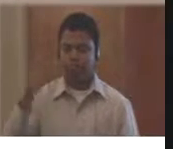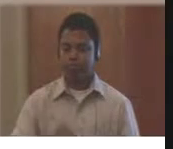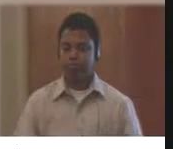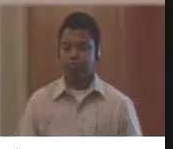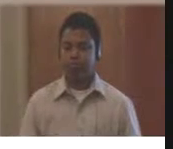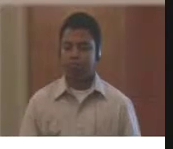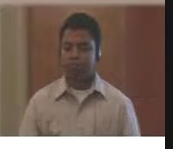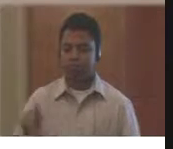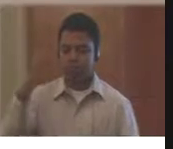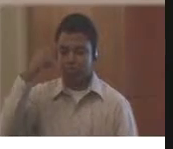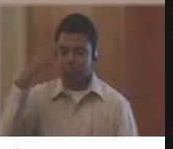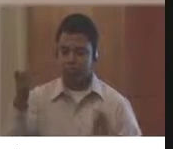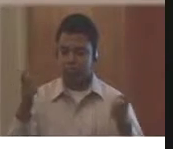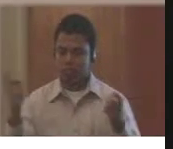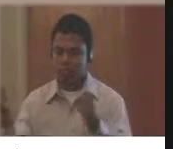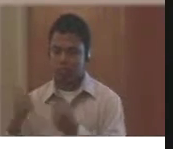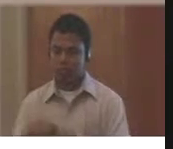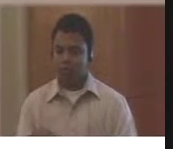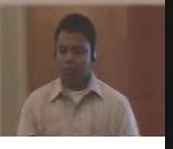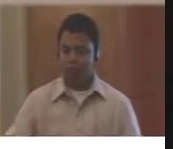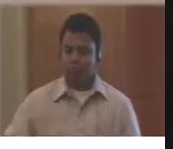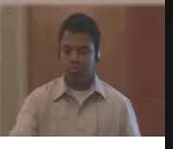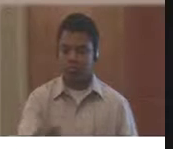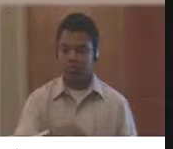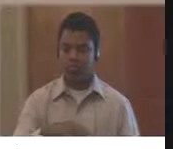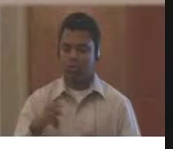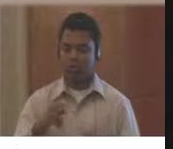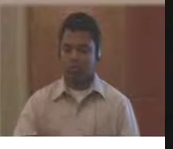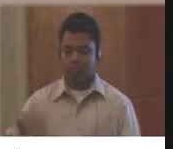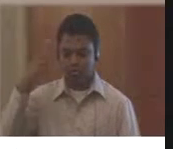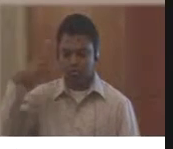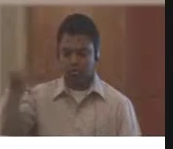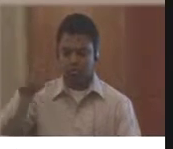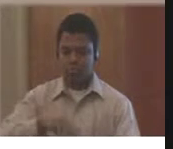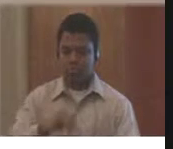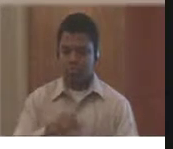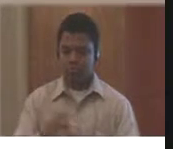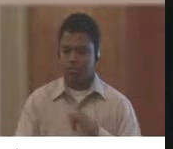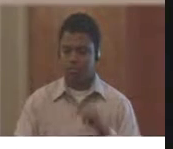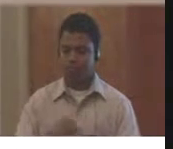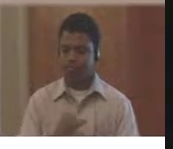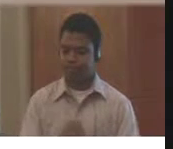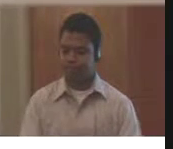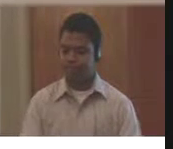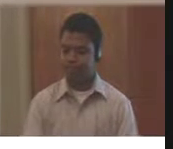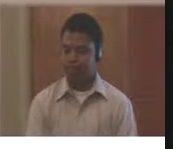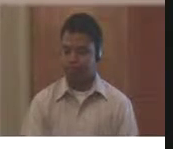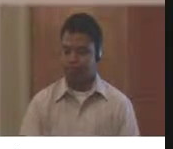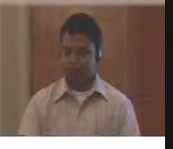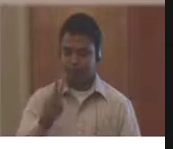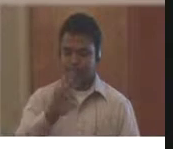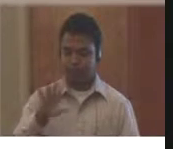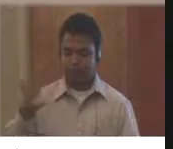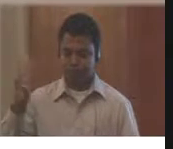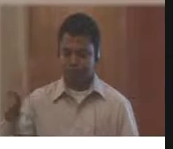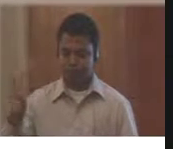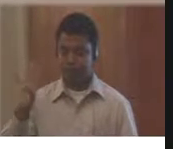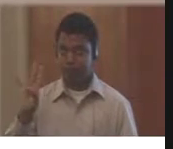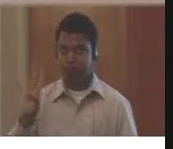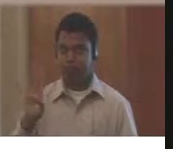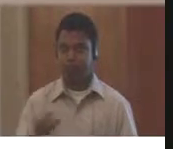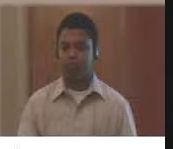governance surrounding urban risk and resilience and at the local, national, regional, and international